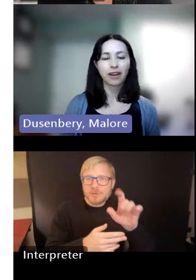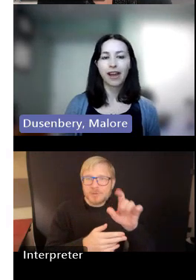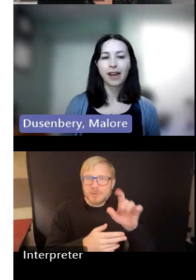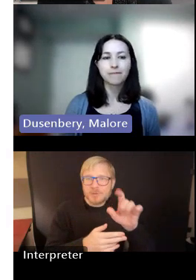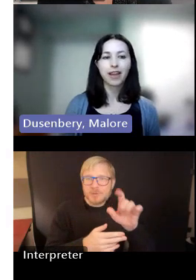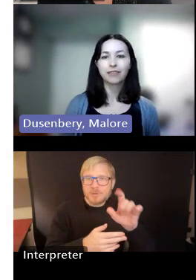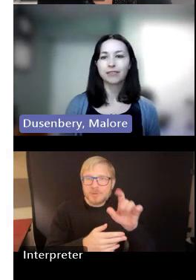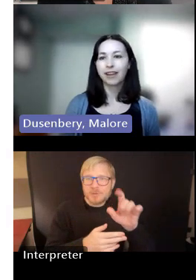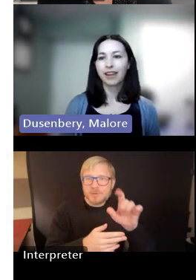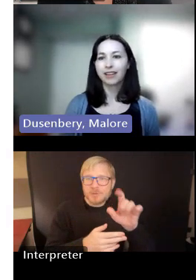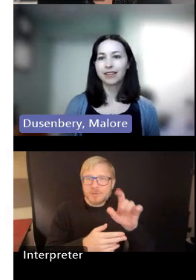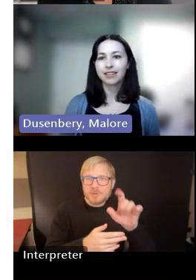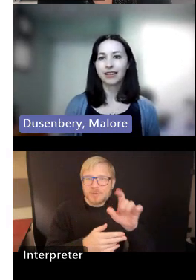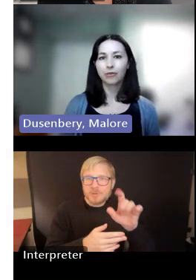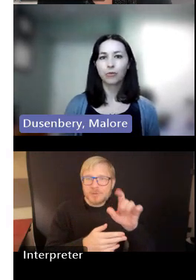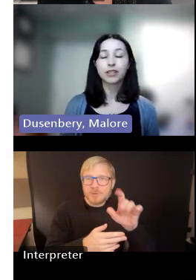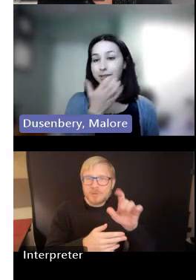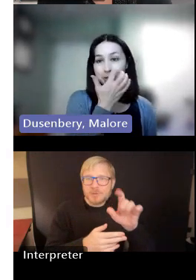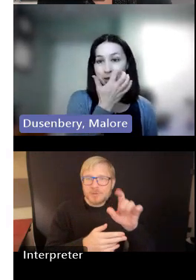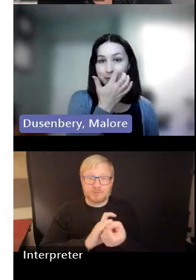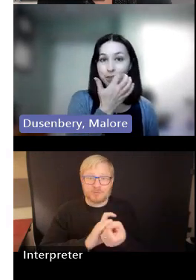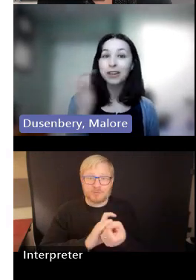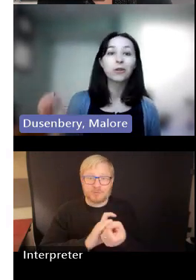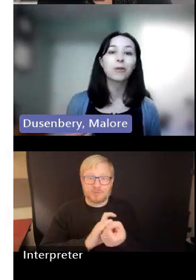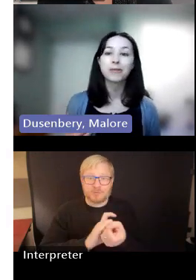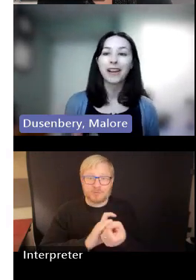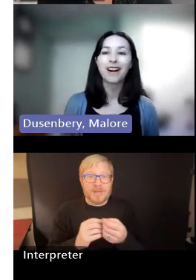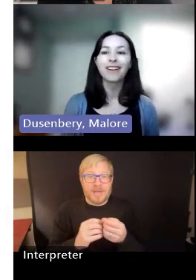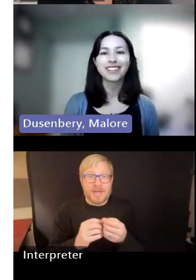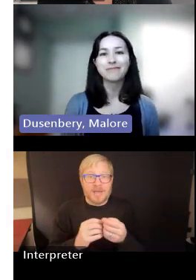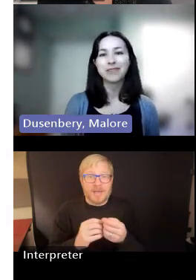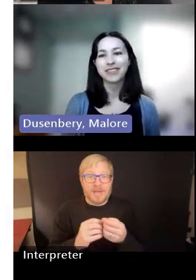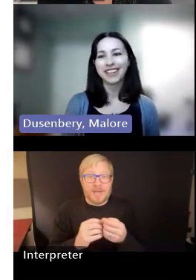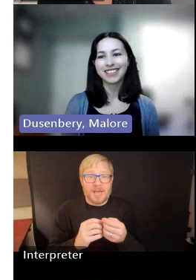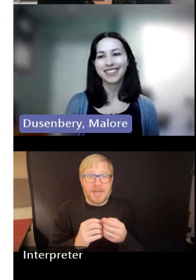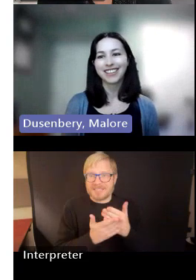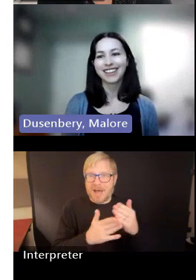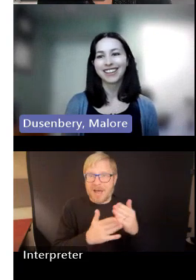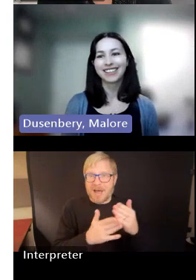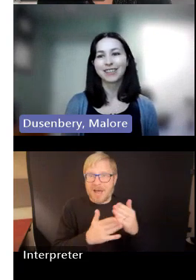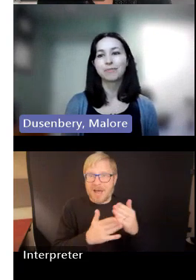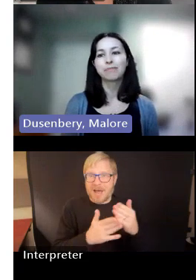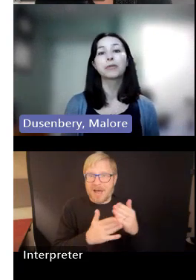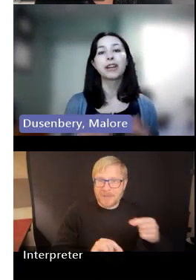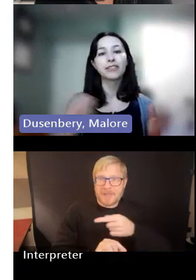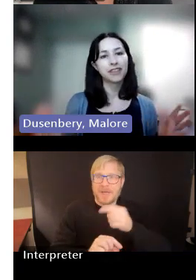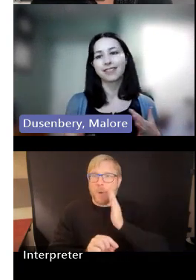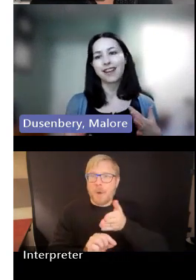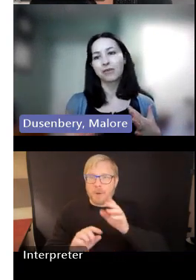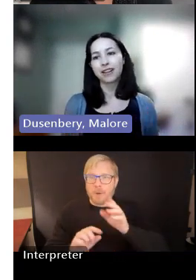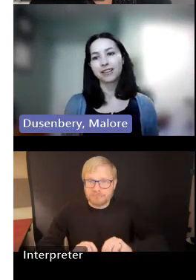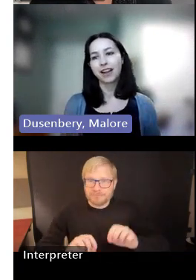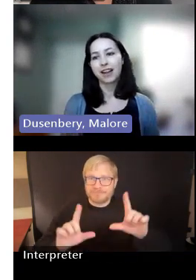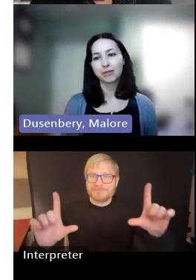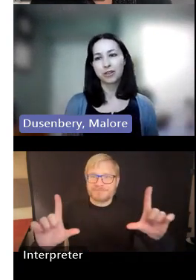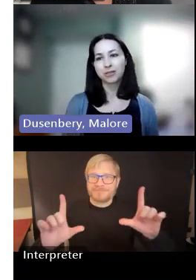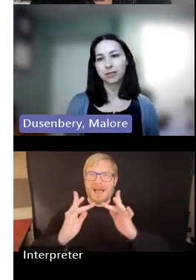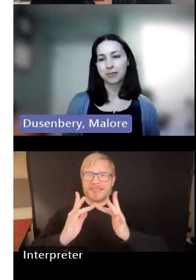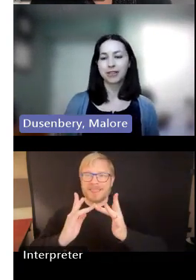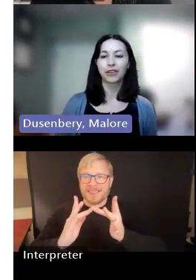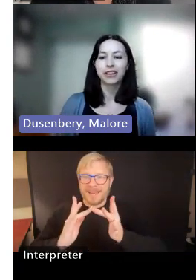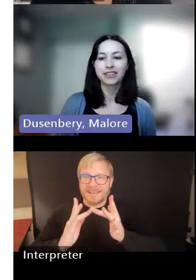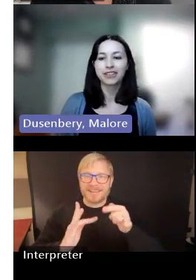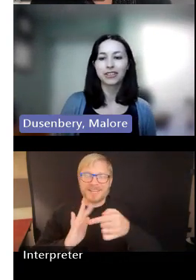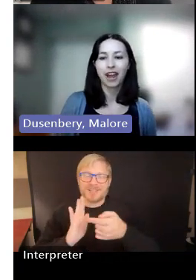board. And once I stop sharing my screen, or one of my colleagues can put the link to the brief that outlines the guiding